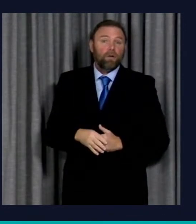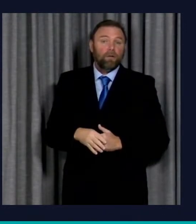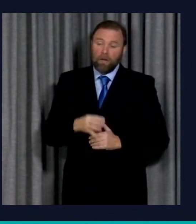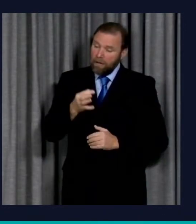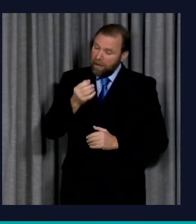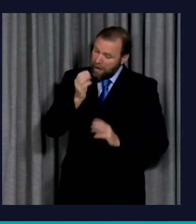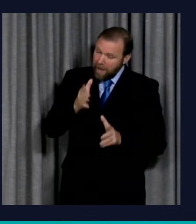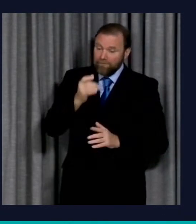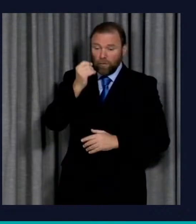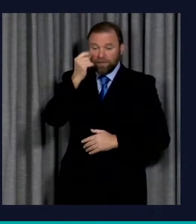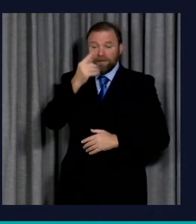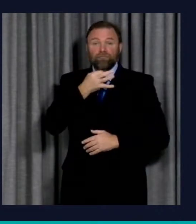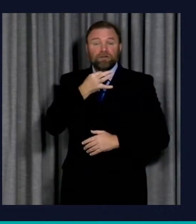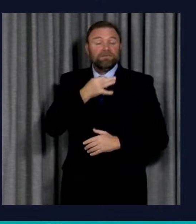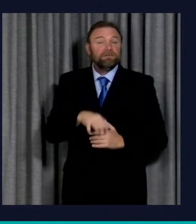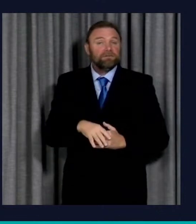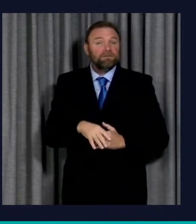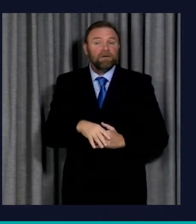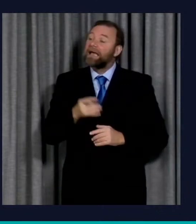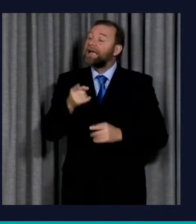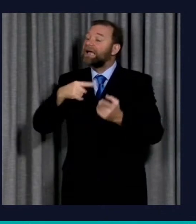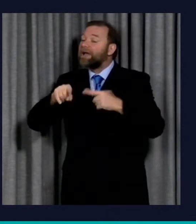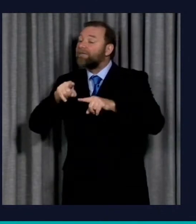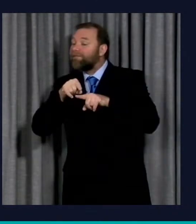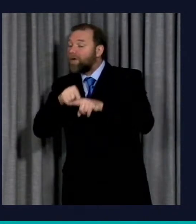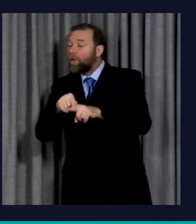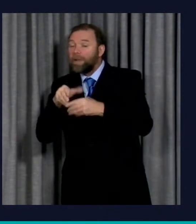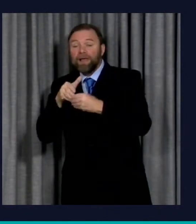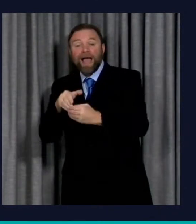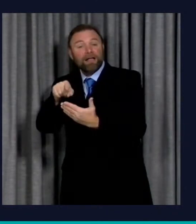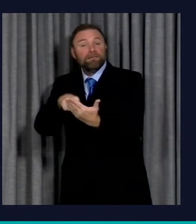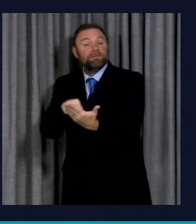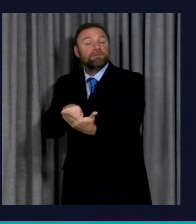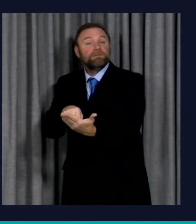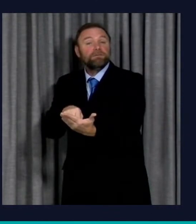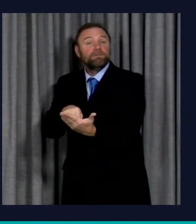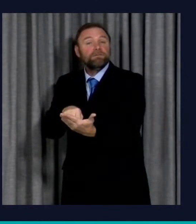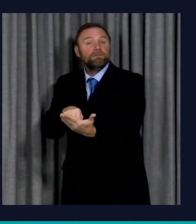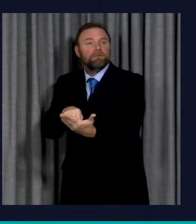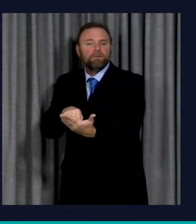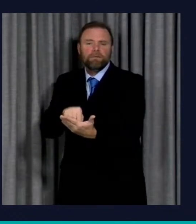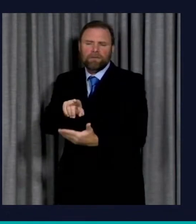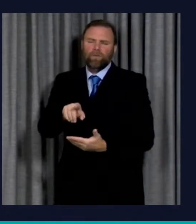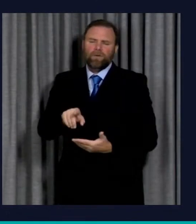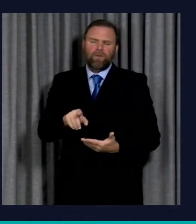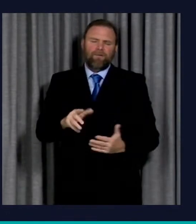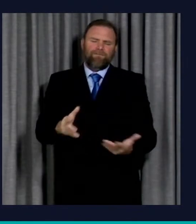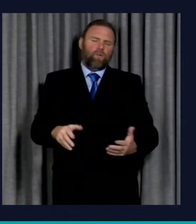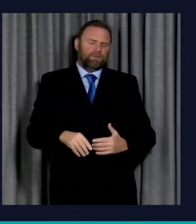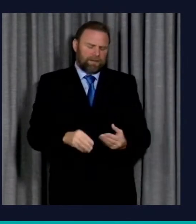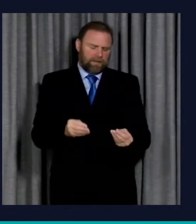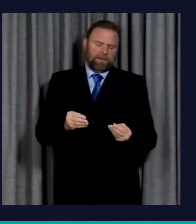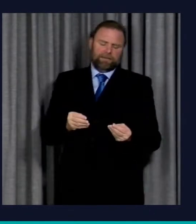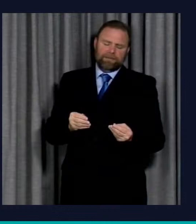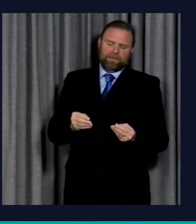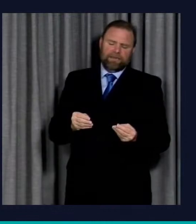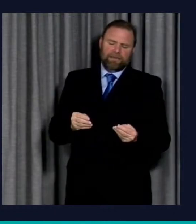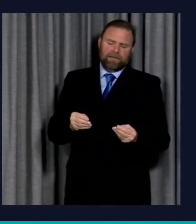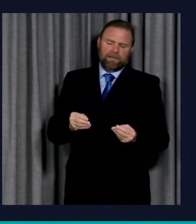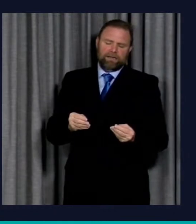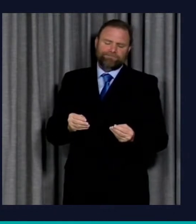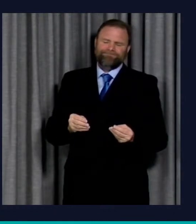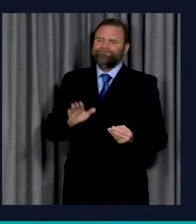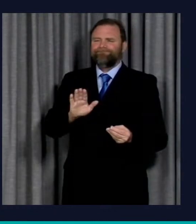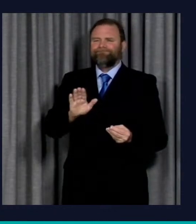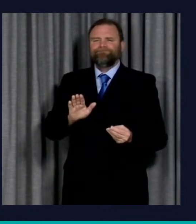running. So if people are following the guidance that we have set out today, they would, of course, be avoiding the